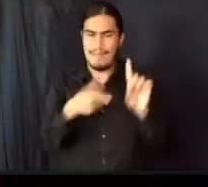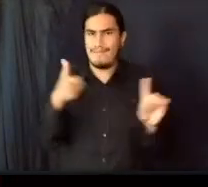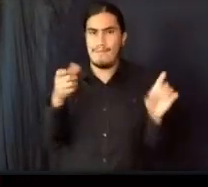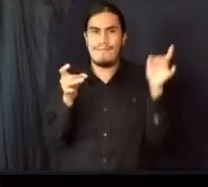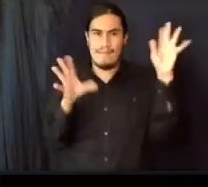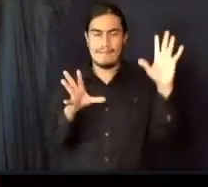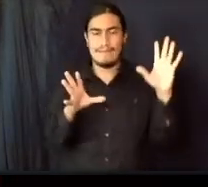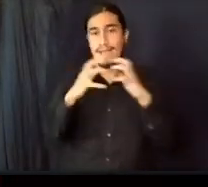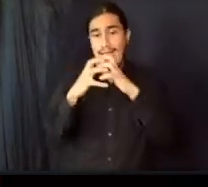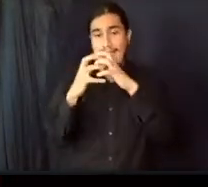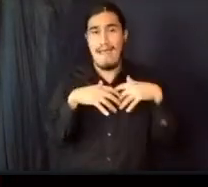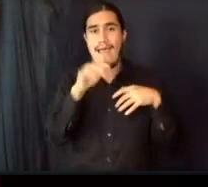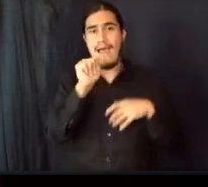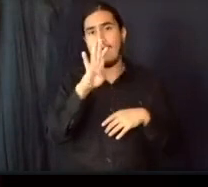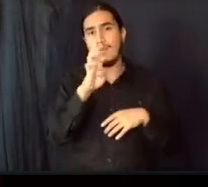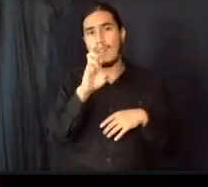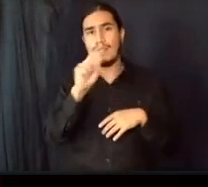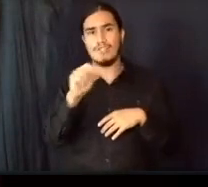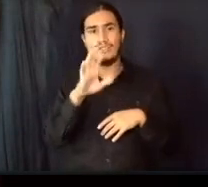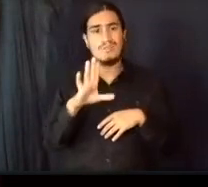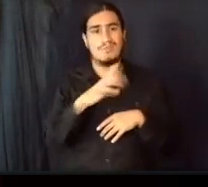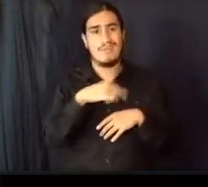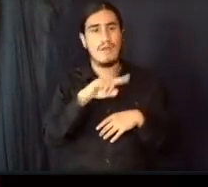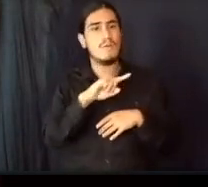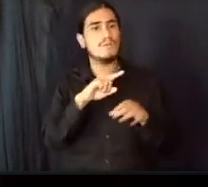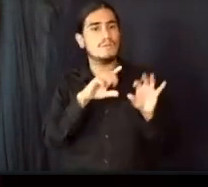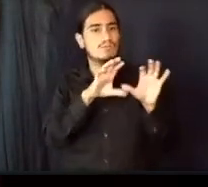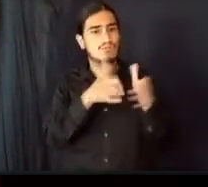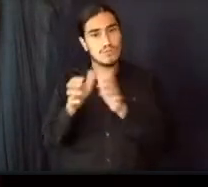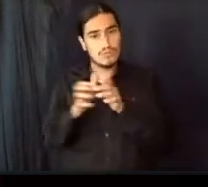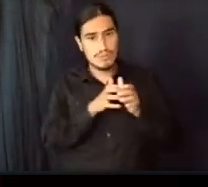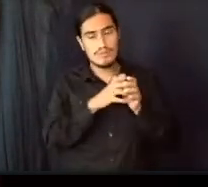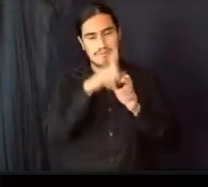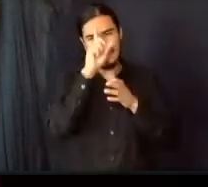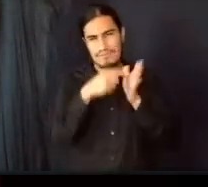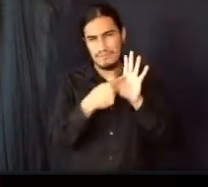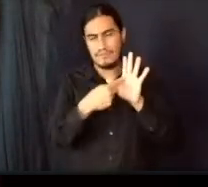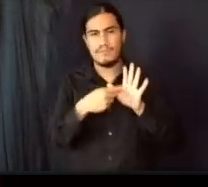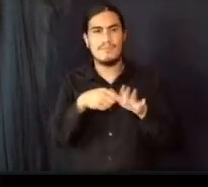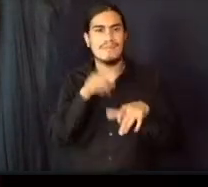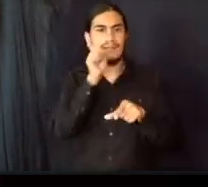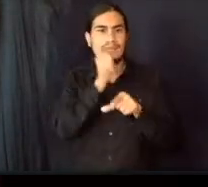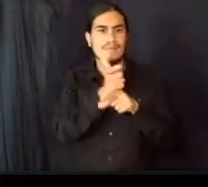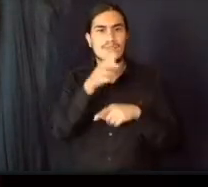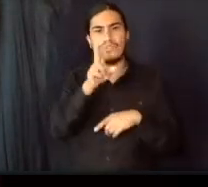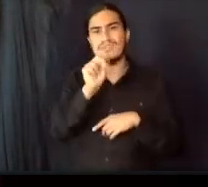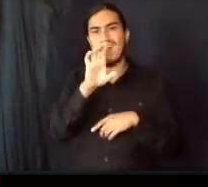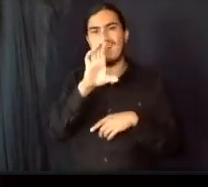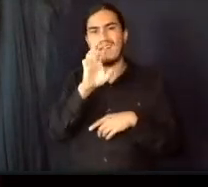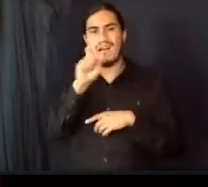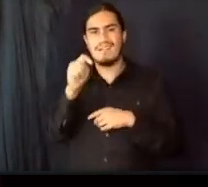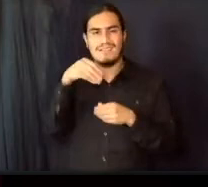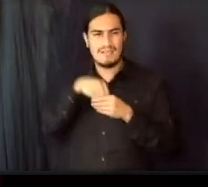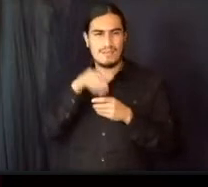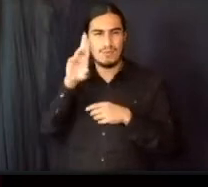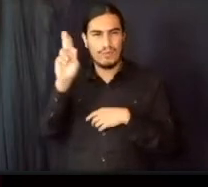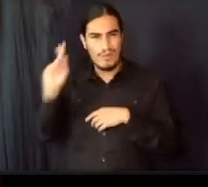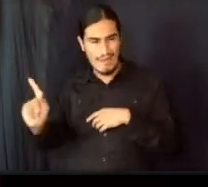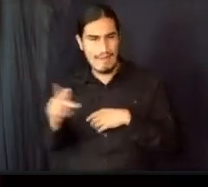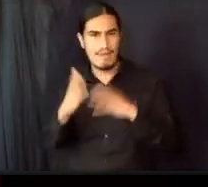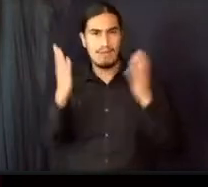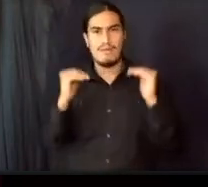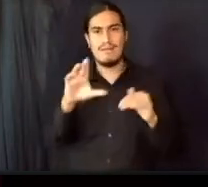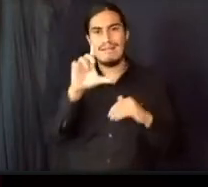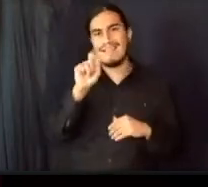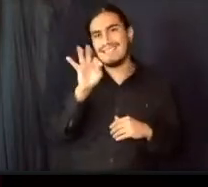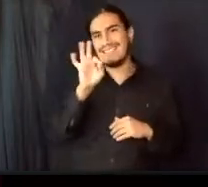Abolitionist intersectional collectives, such as, for example, Sisters Uncut in the UK, Collectif Cas Rebelle in France, and